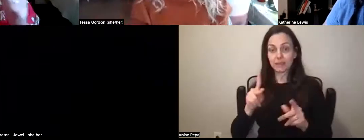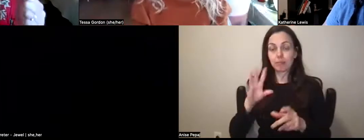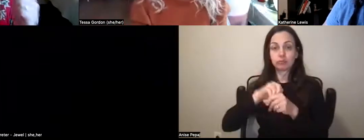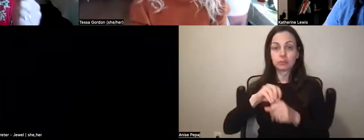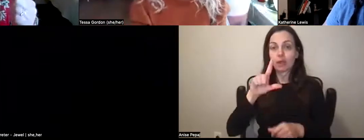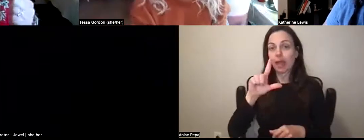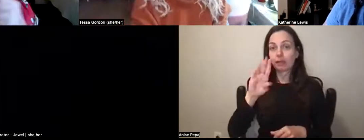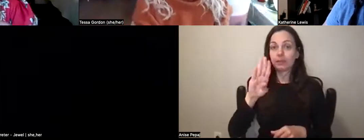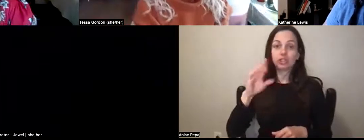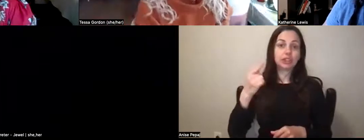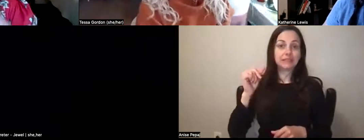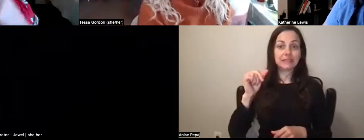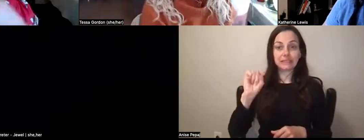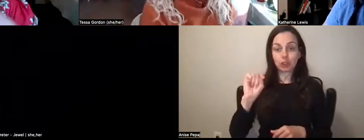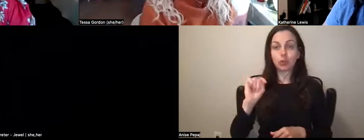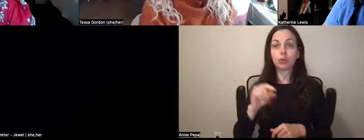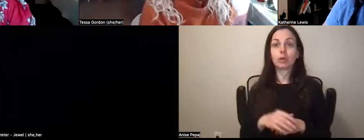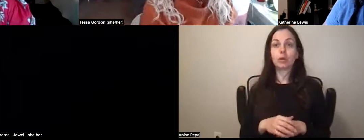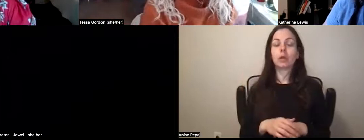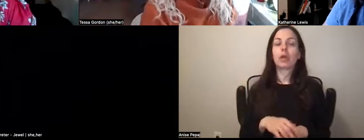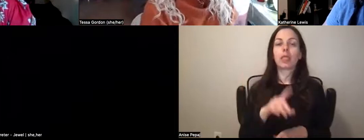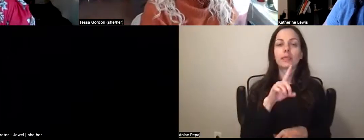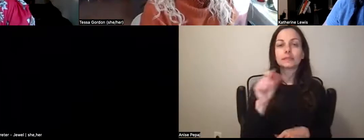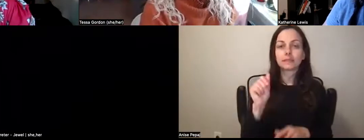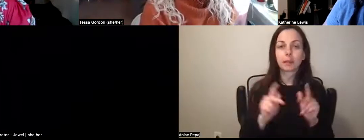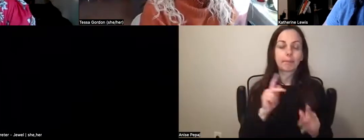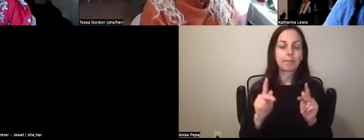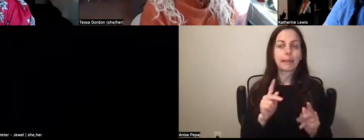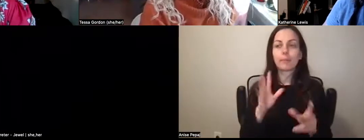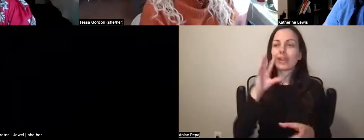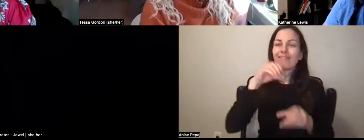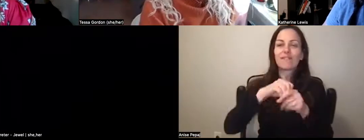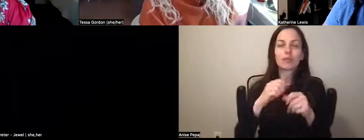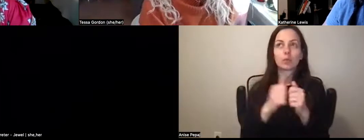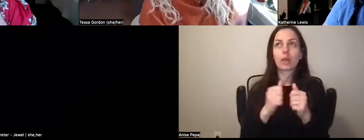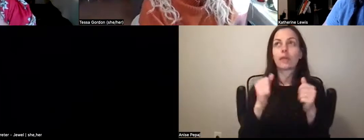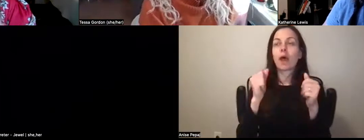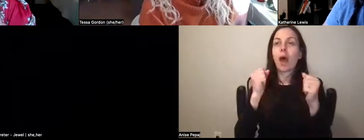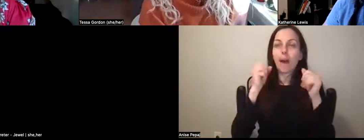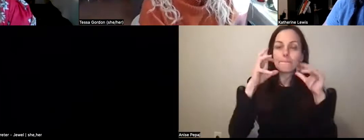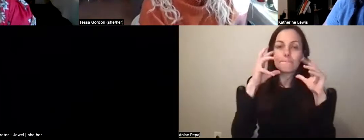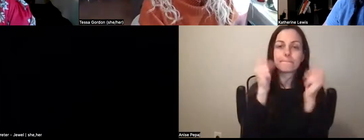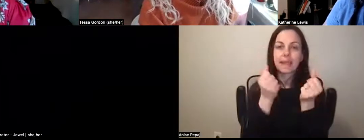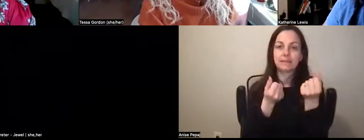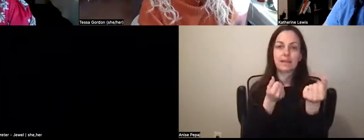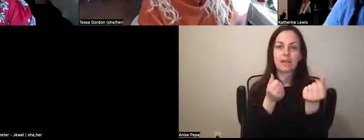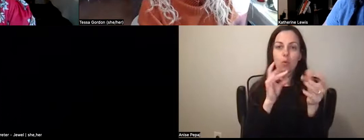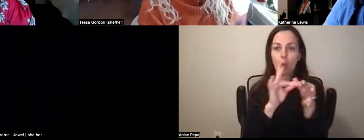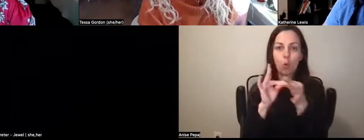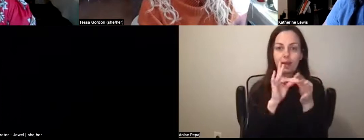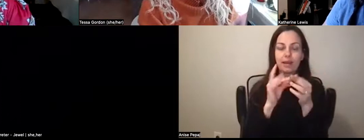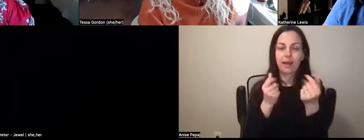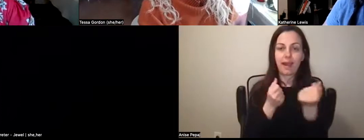The disability community engaged in such incredible coordinated advocacy on this